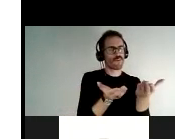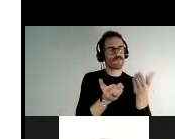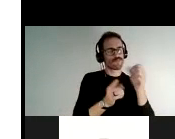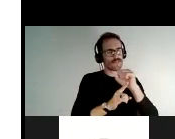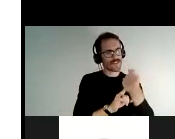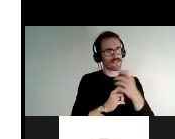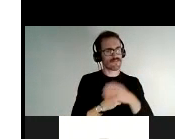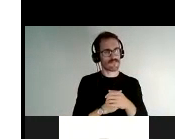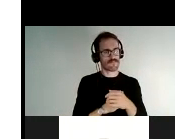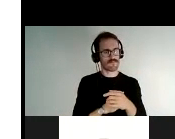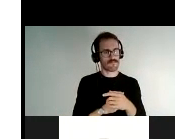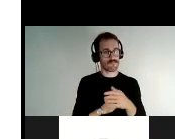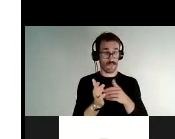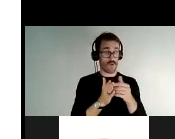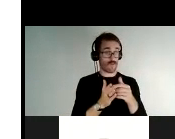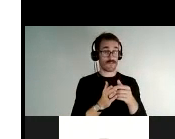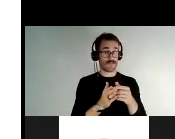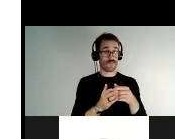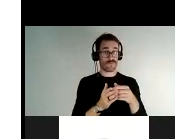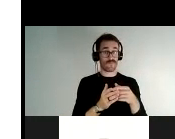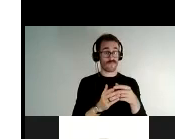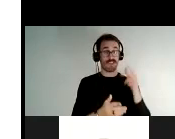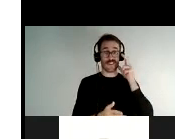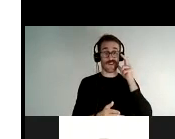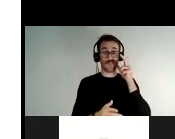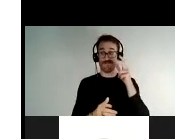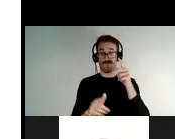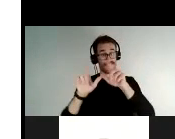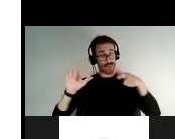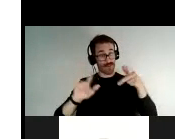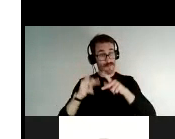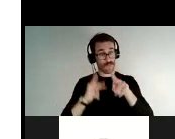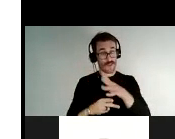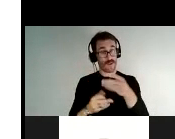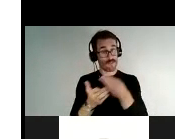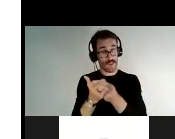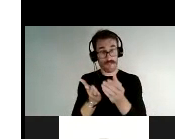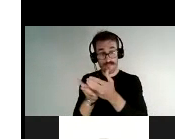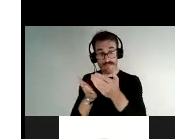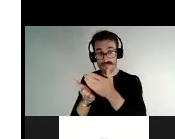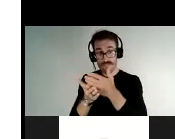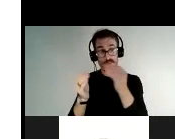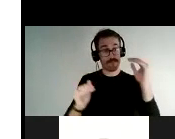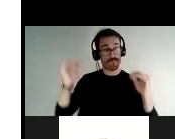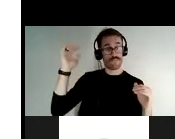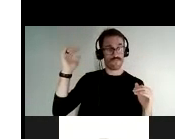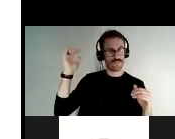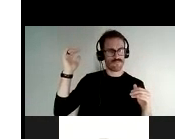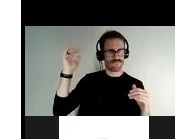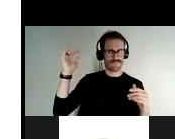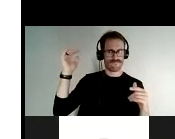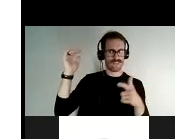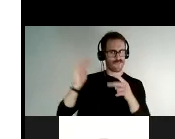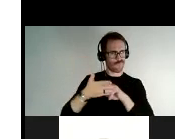income among LGBTQ people, right? So therefore this and that. But because they're lumping us all into